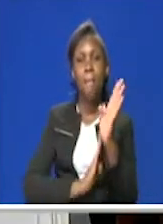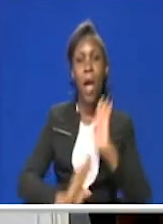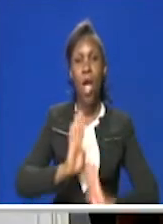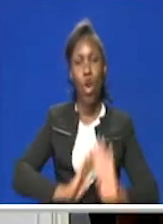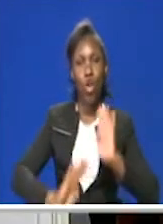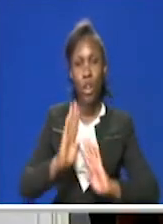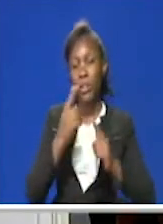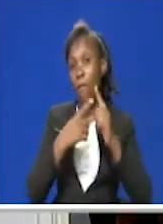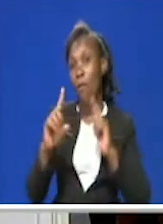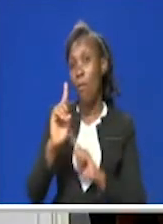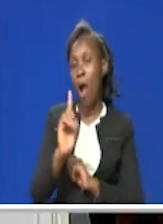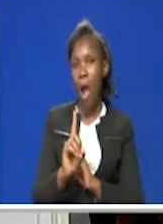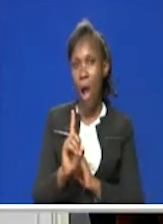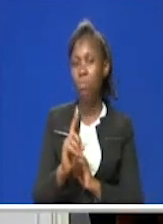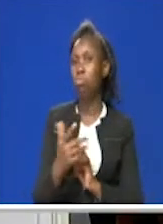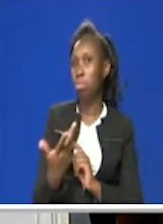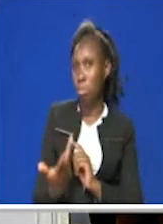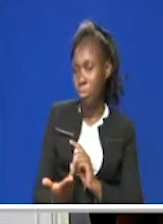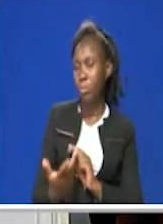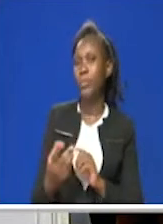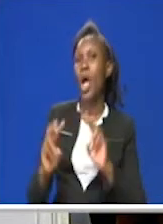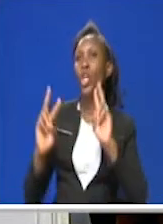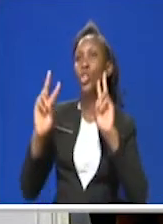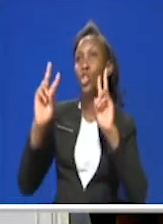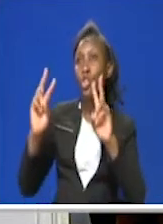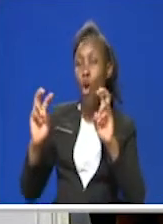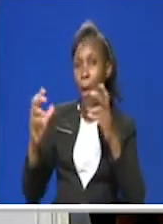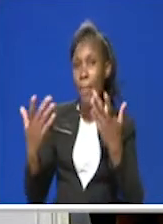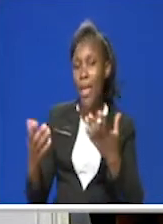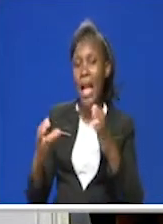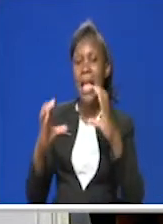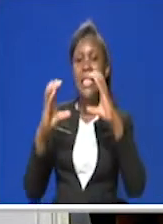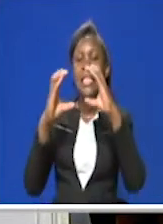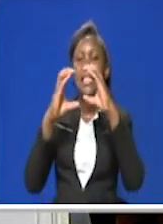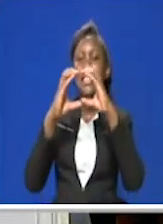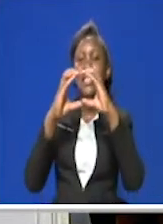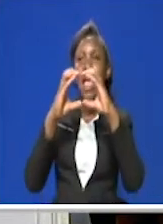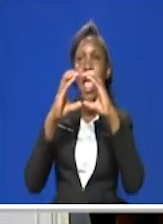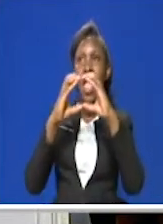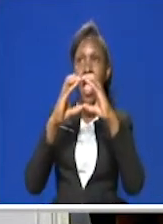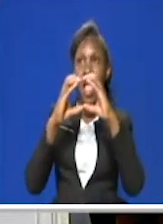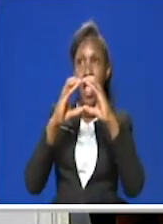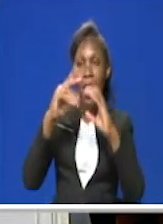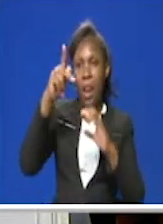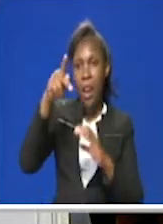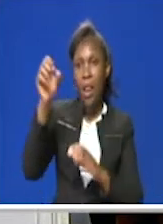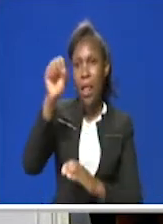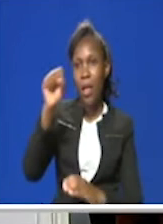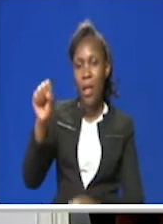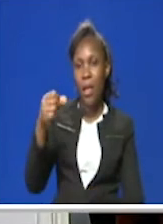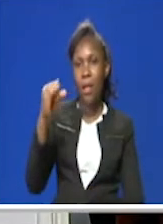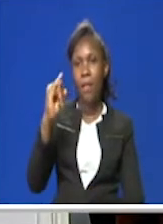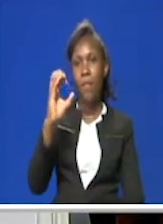Form 1. And our topic of discussion is cell physiology. In the topic, we're going